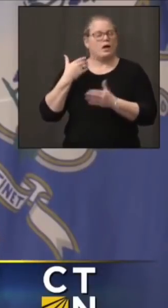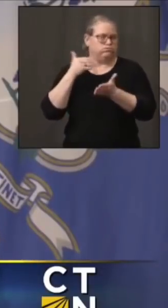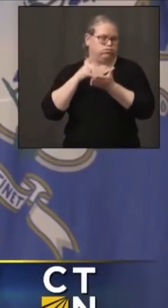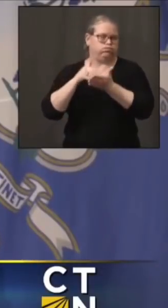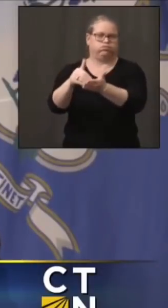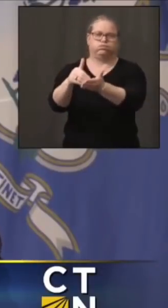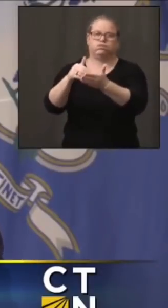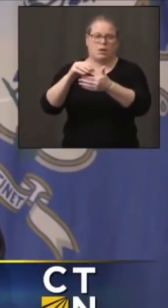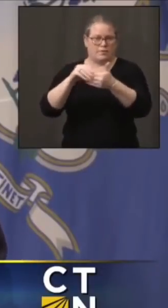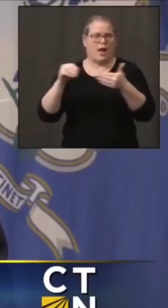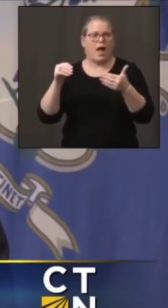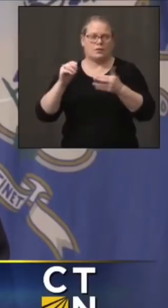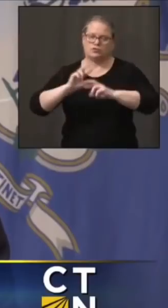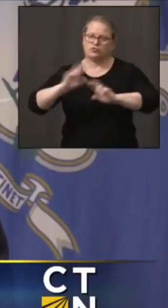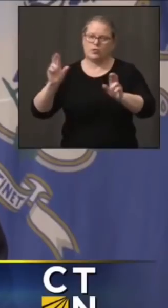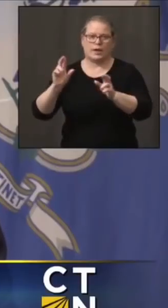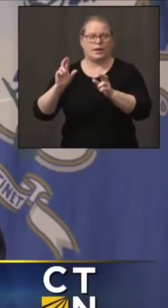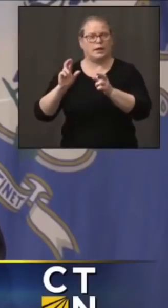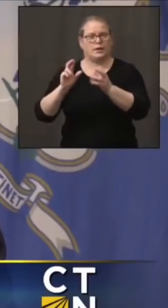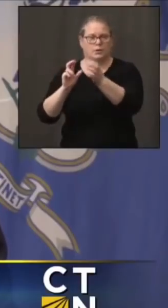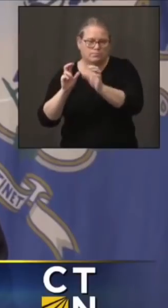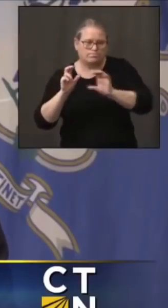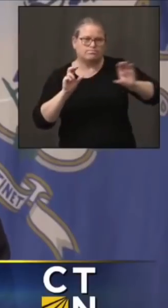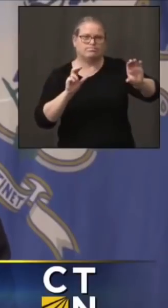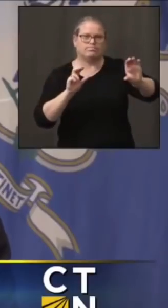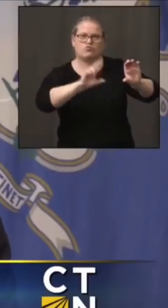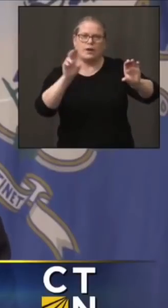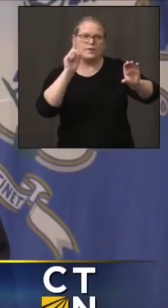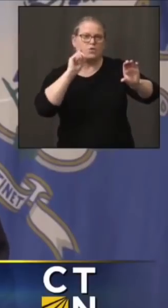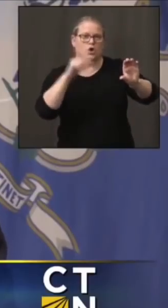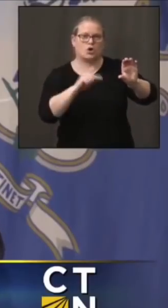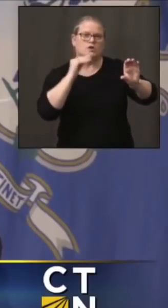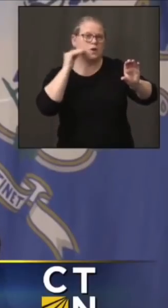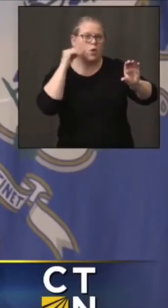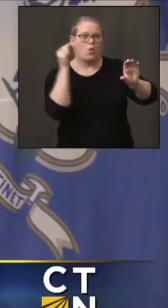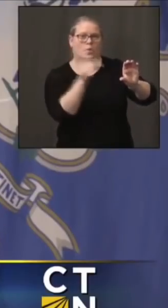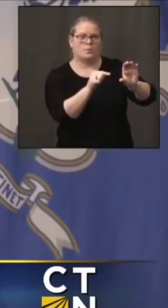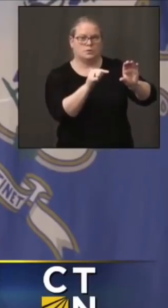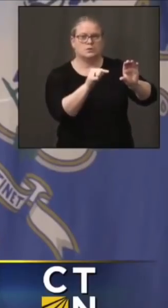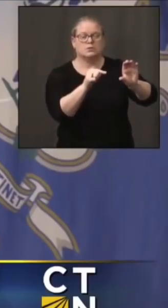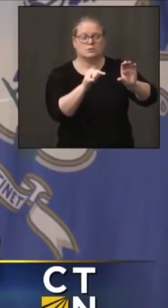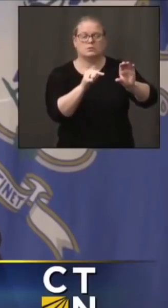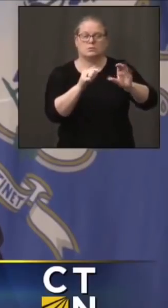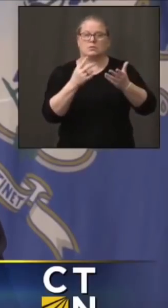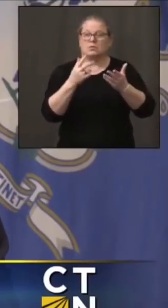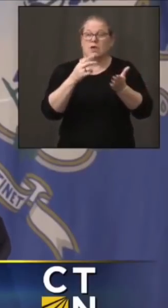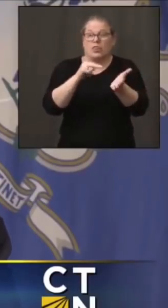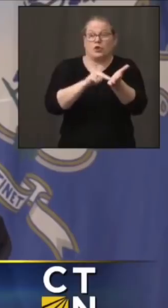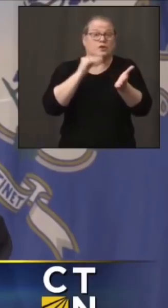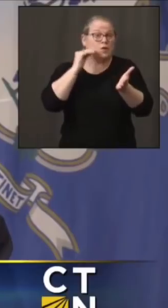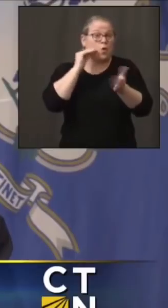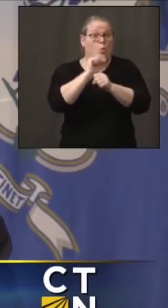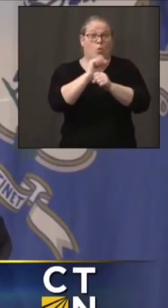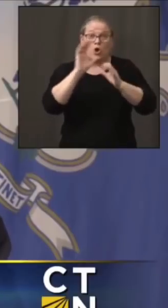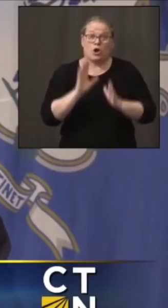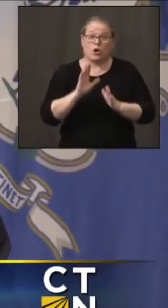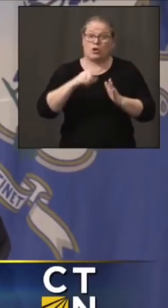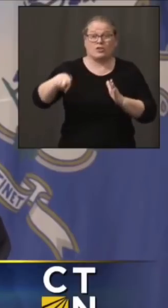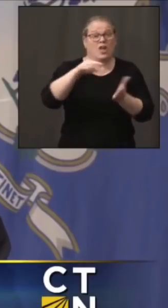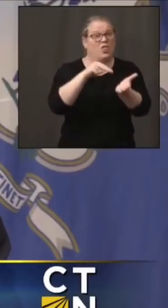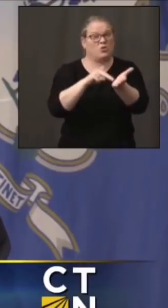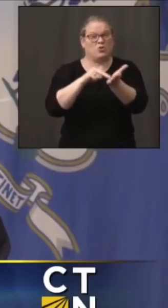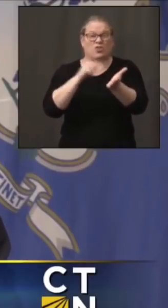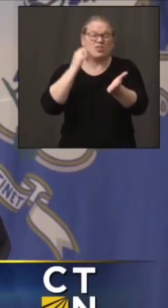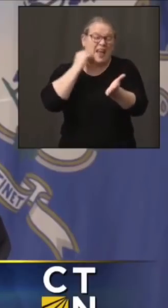we really prioritize combat pay for those nursing homes, for those nursing home workers, those nurses who are showing up